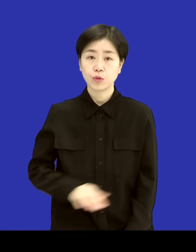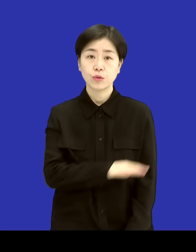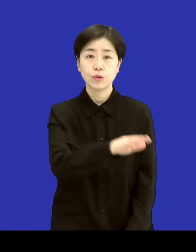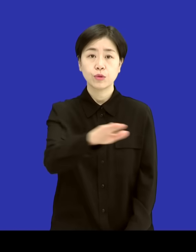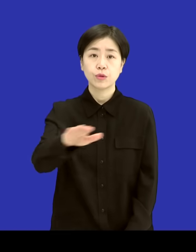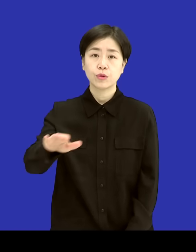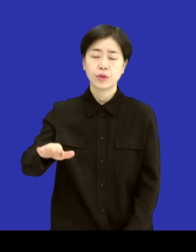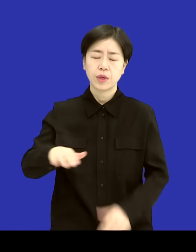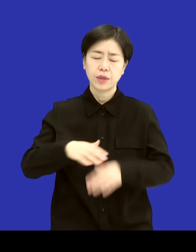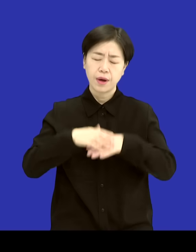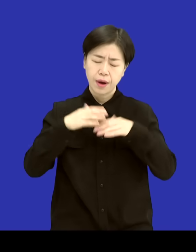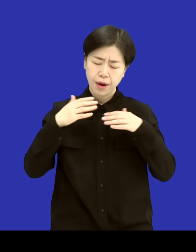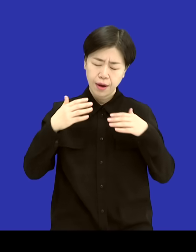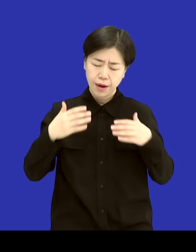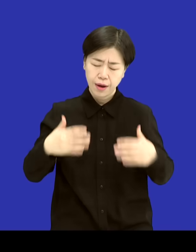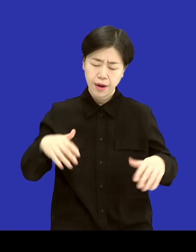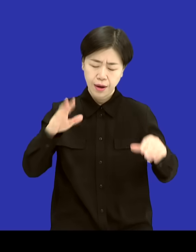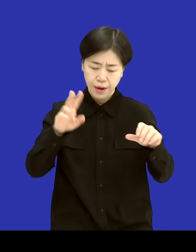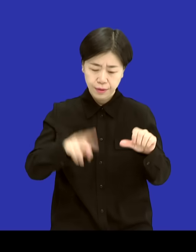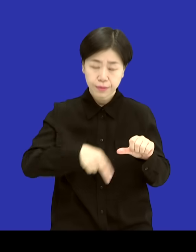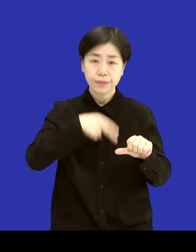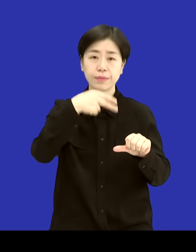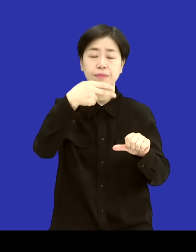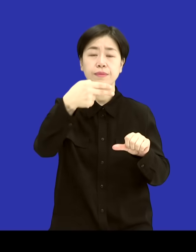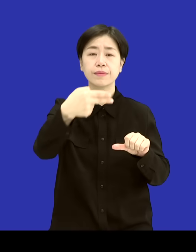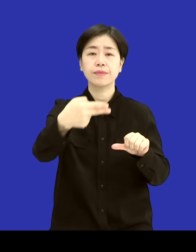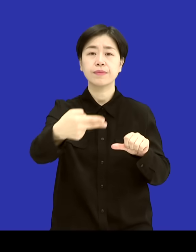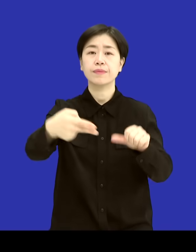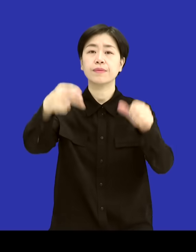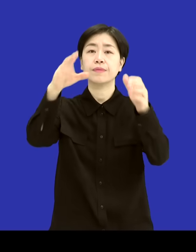when we lose our way.